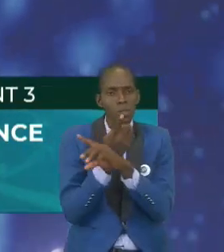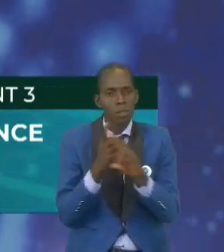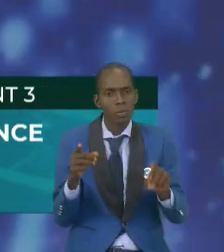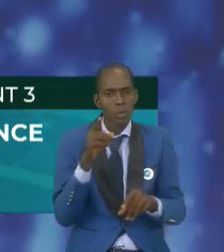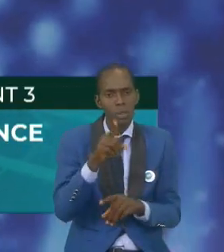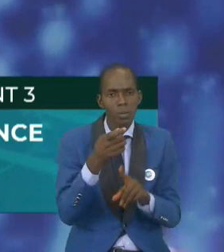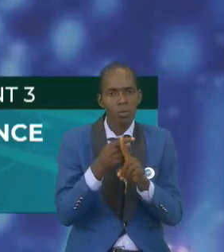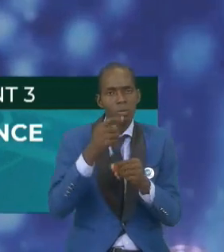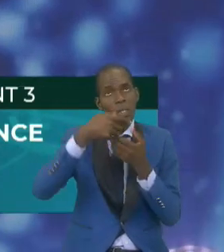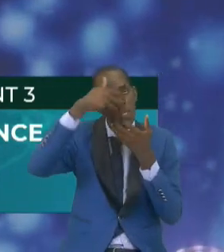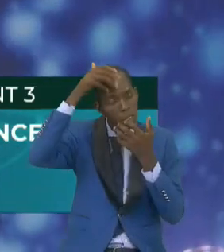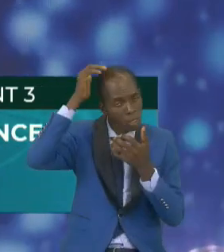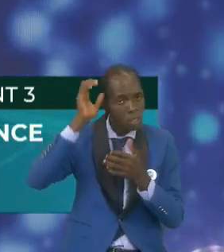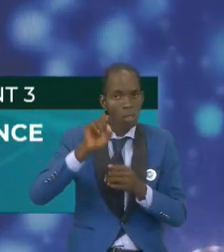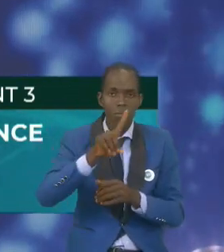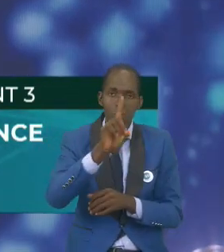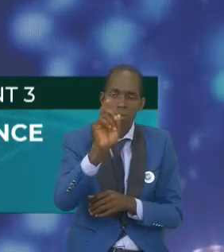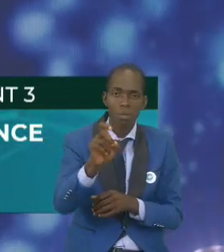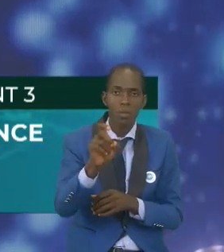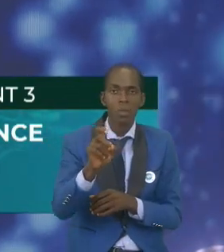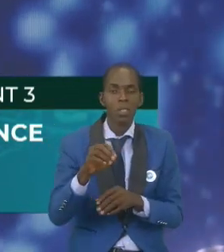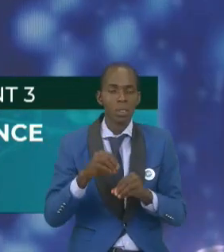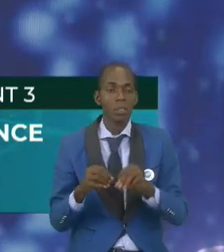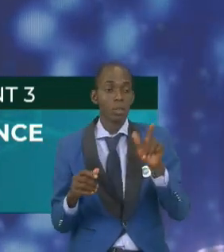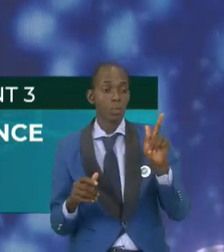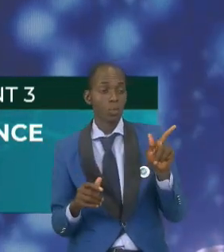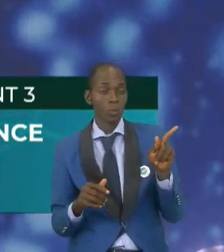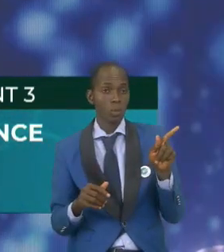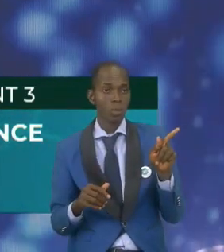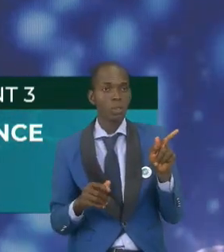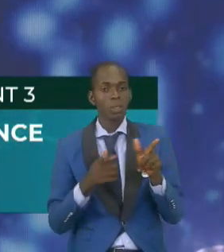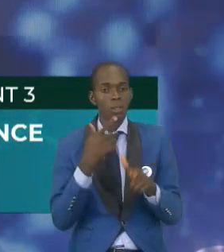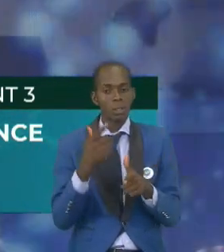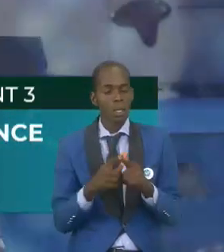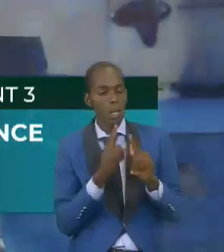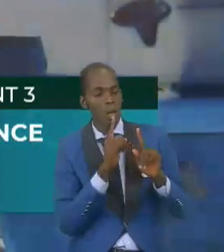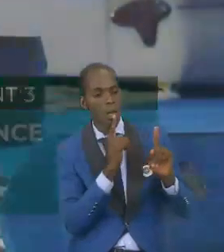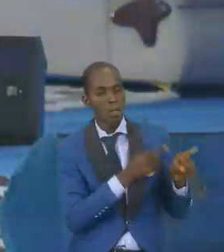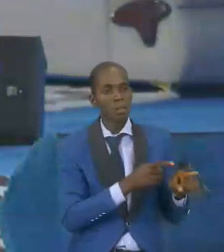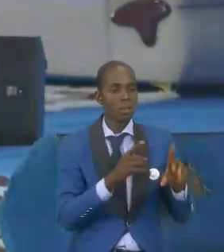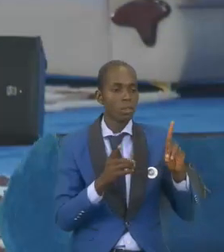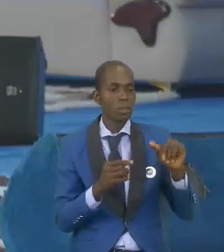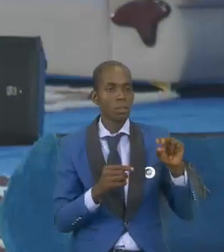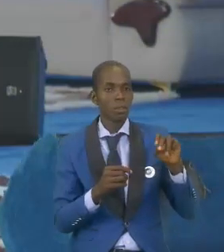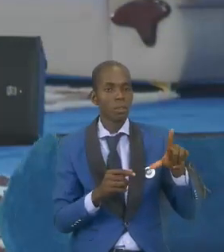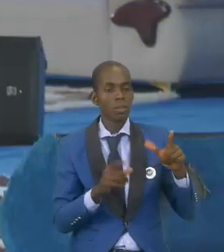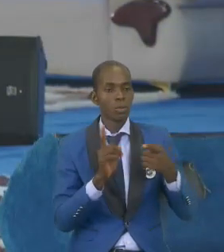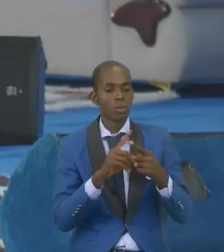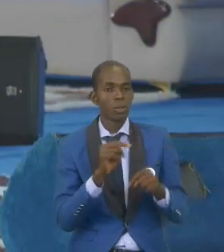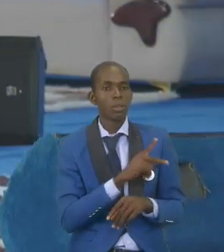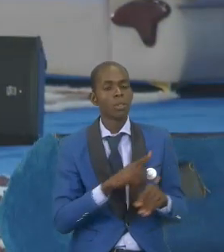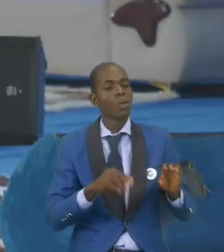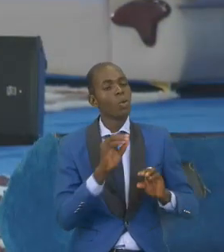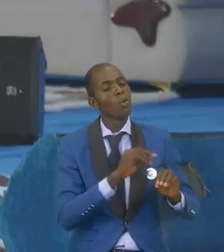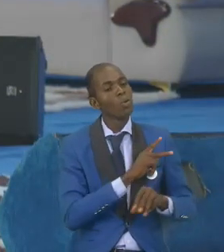from the lions? Verse 21. In verse 21, then said Daniel unto the king, O